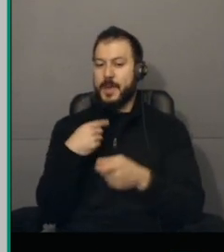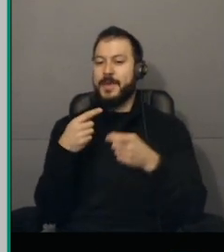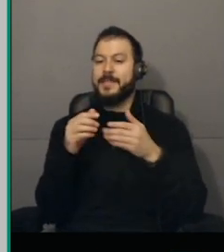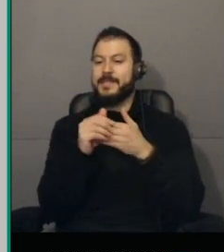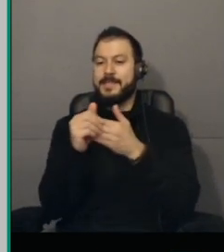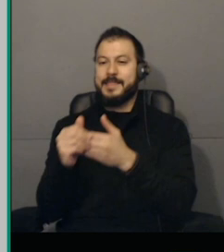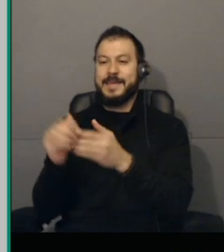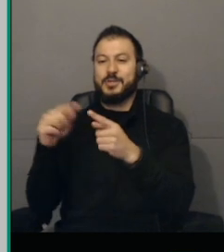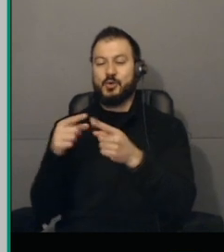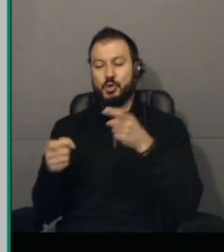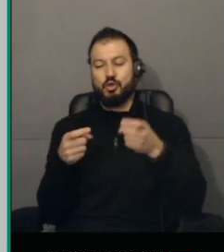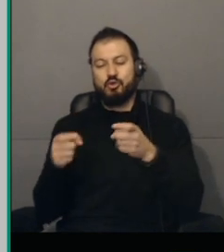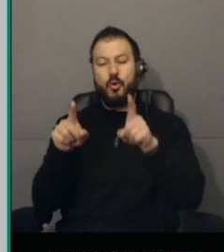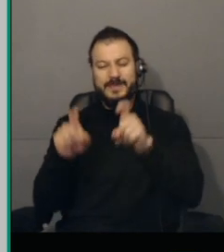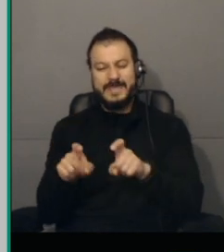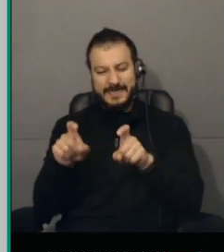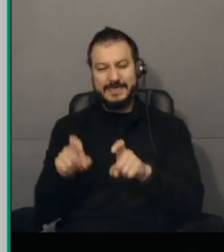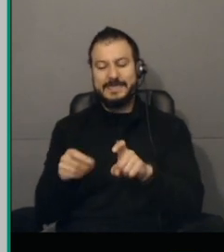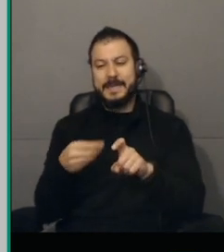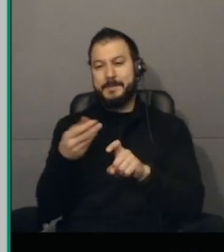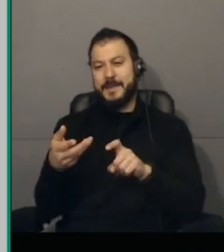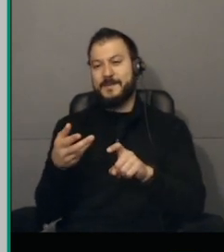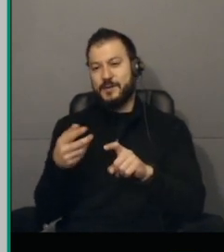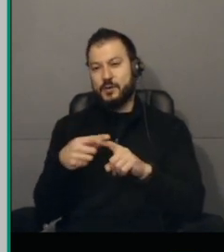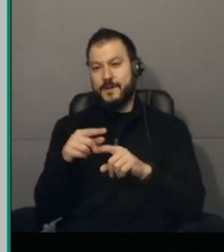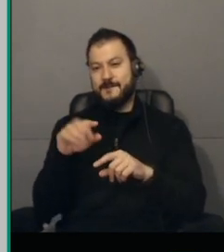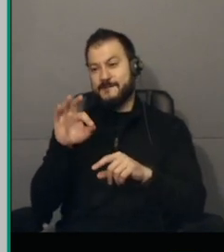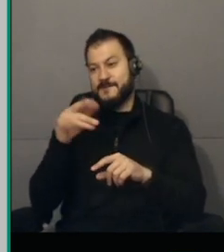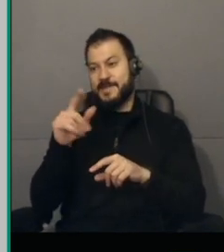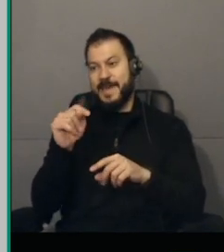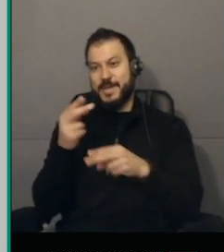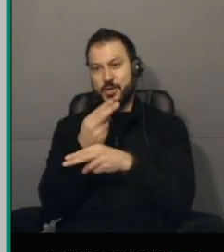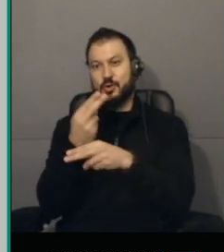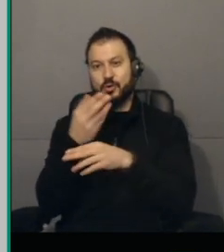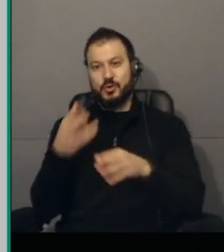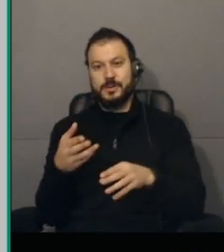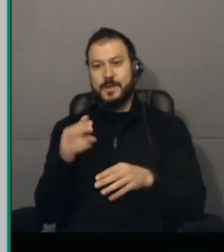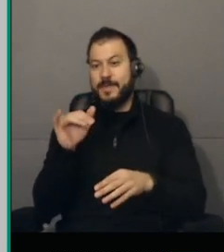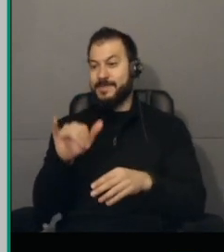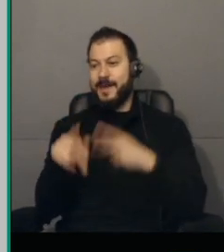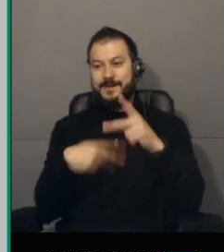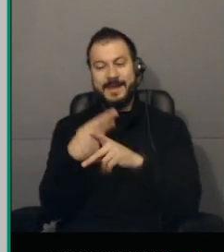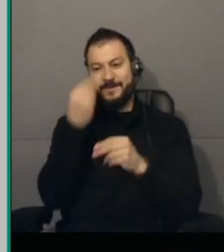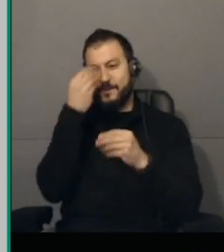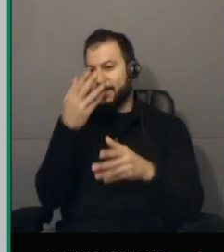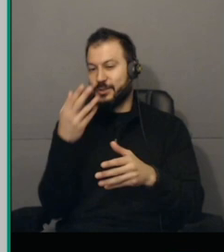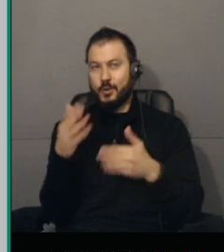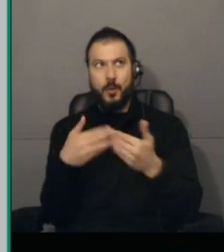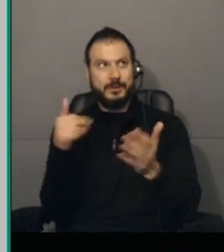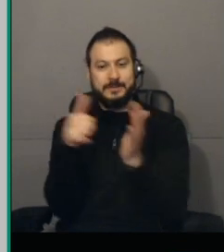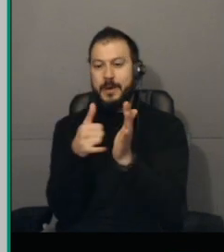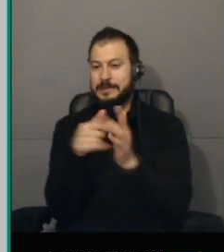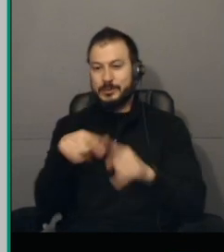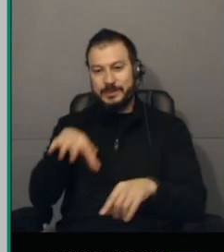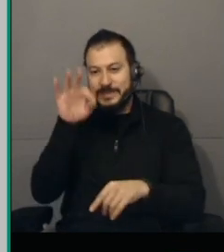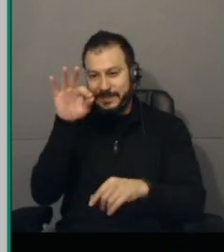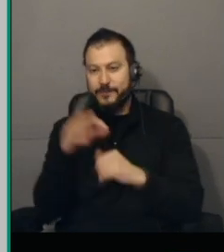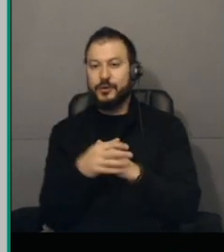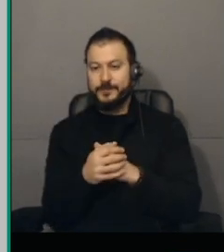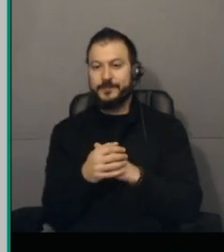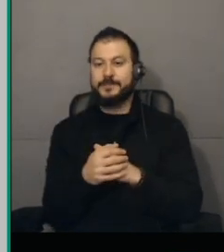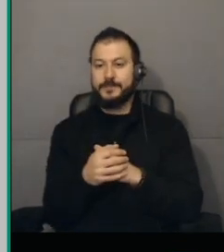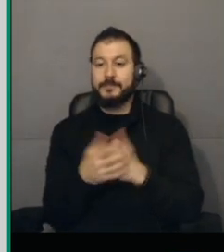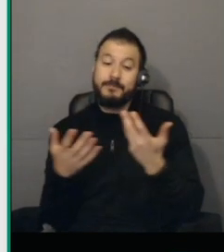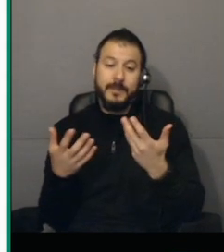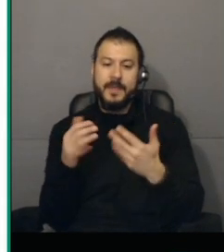controlled testing environment and hand out builds to flight users, where that kind of insight is virtually impossible to discover. So that pretty